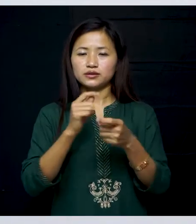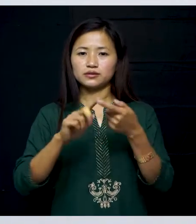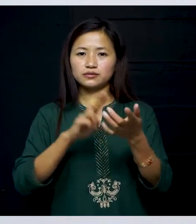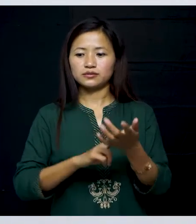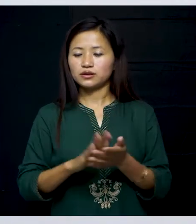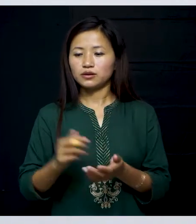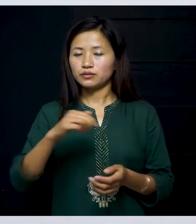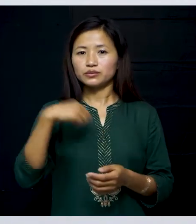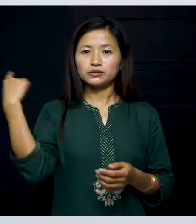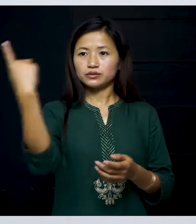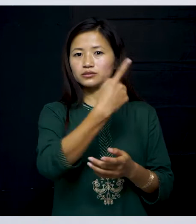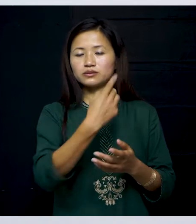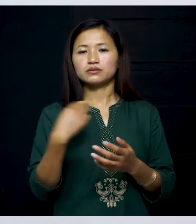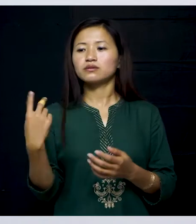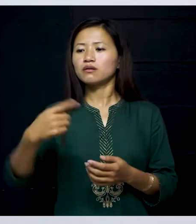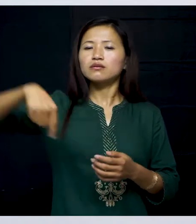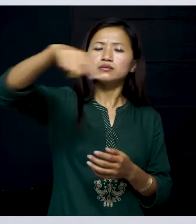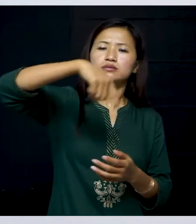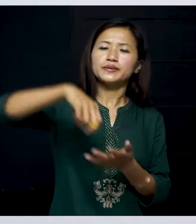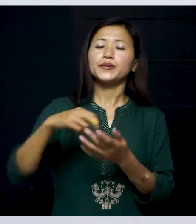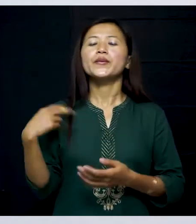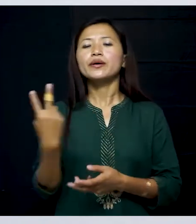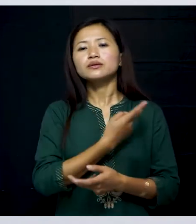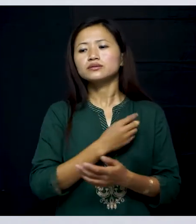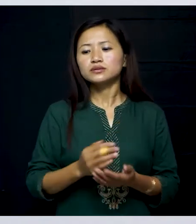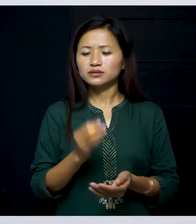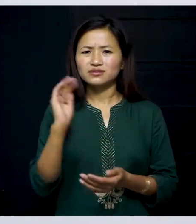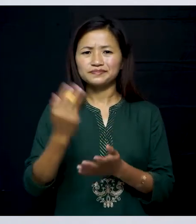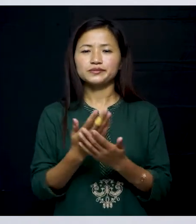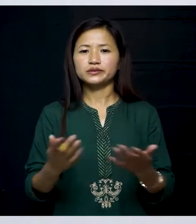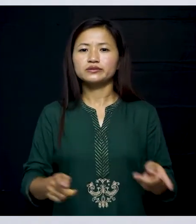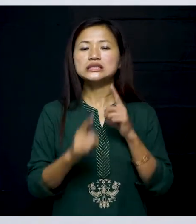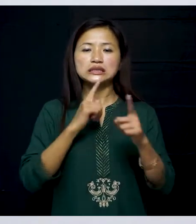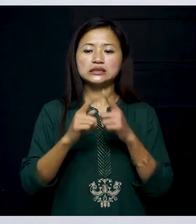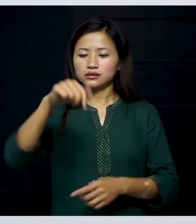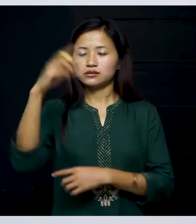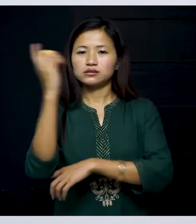is present around us. So these are some things that we are going to discuss today, okay?